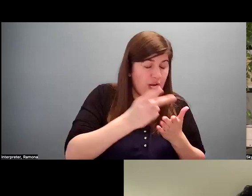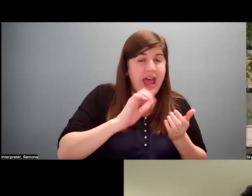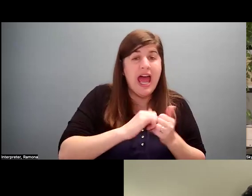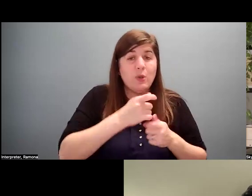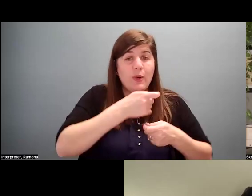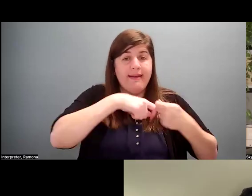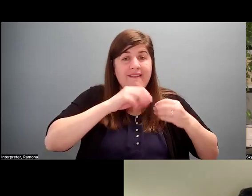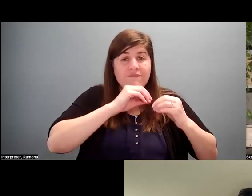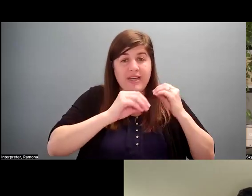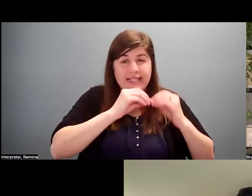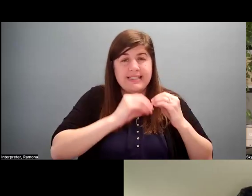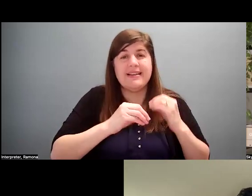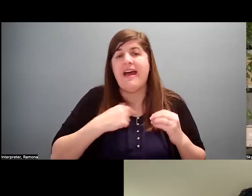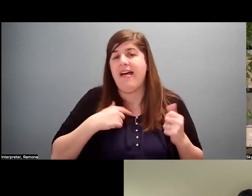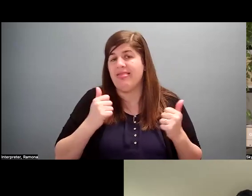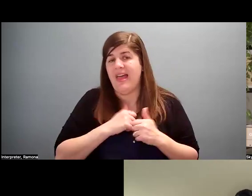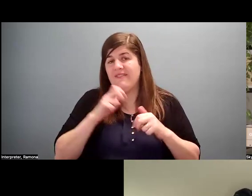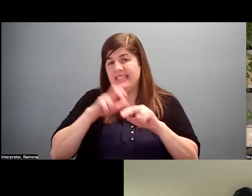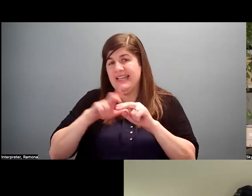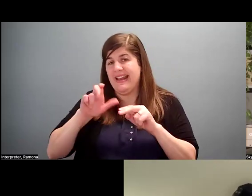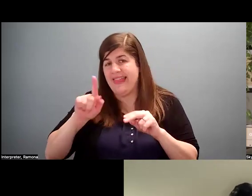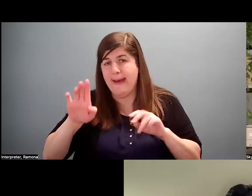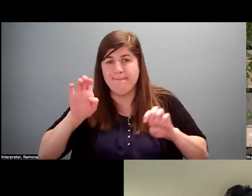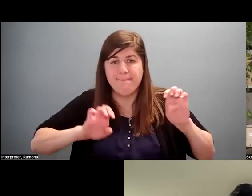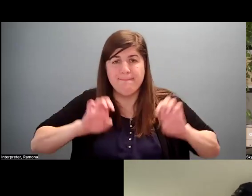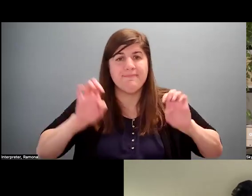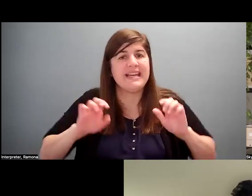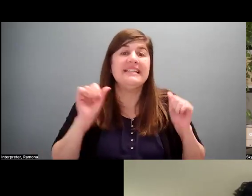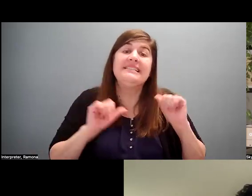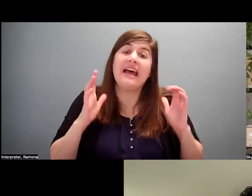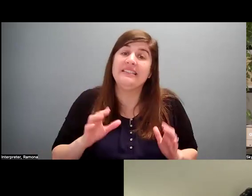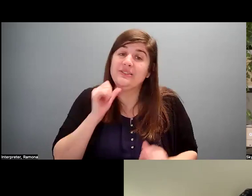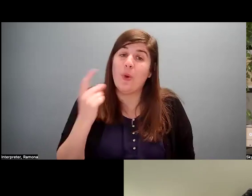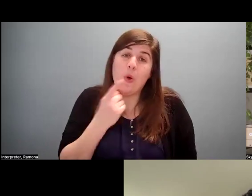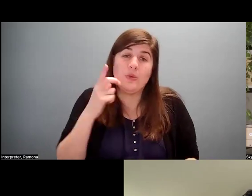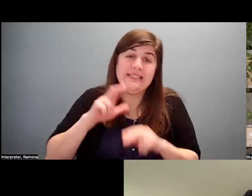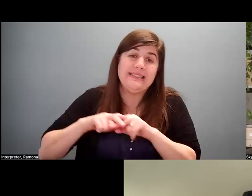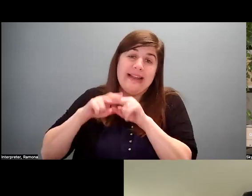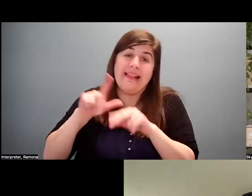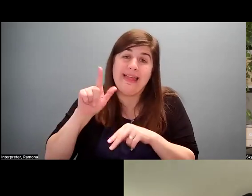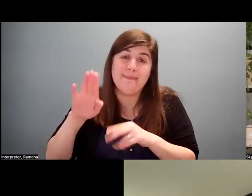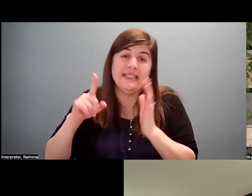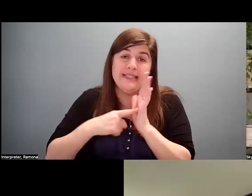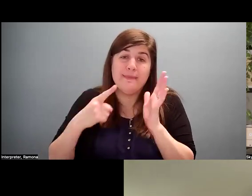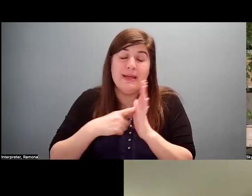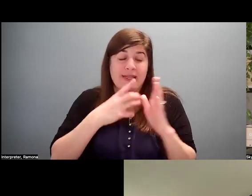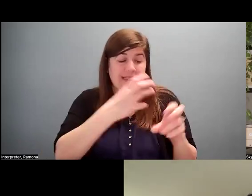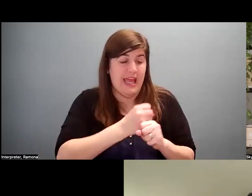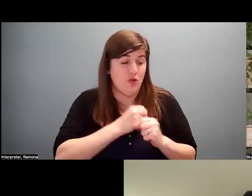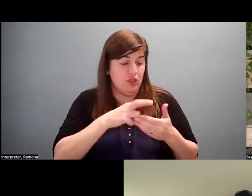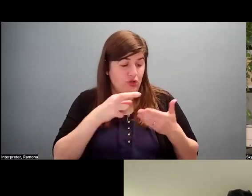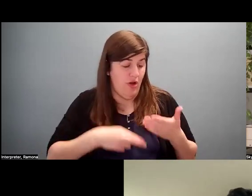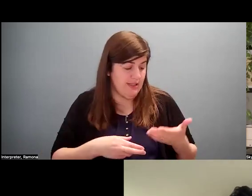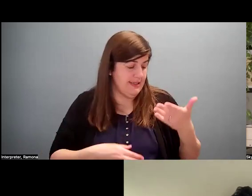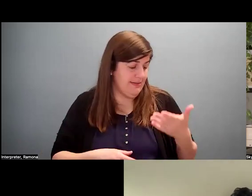it? So I love sitting in the lab, but as a scientist, you don't always get to sit in the lab. Sometimes you like get the results from your experiment and you have to